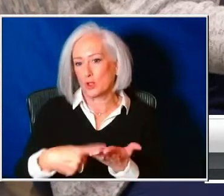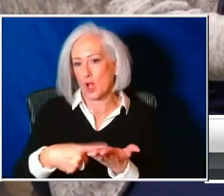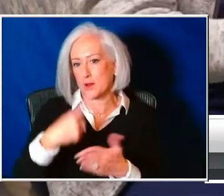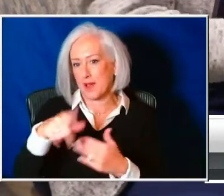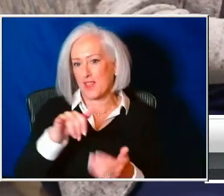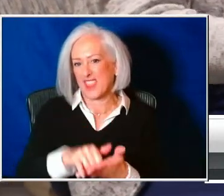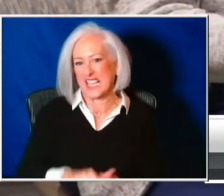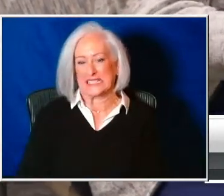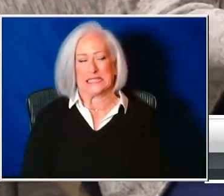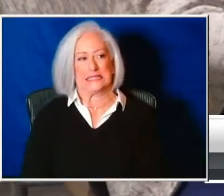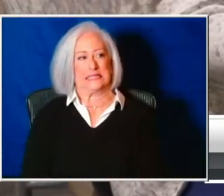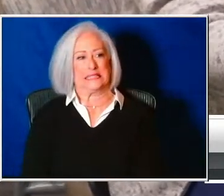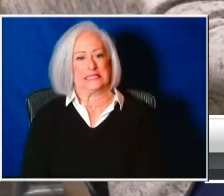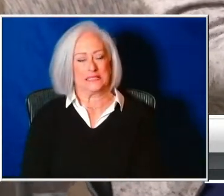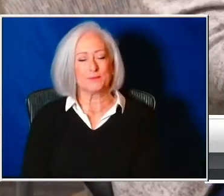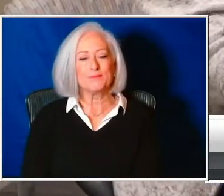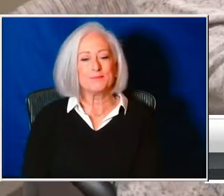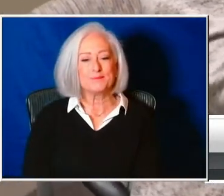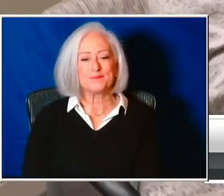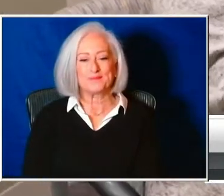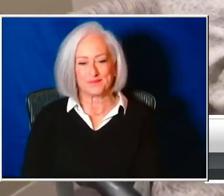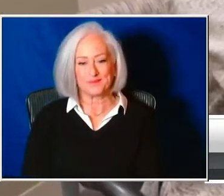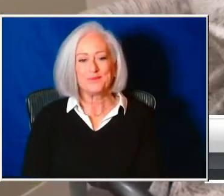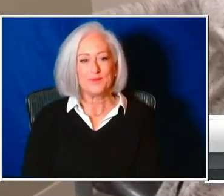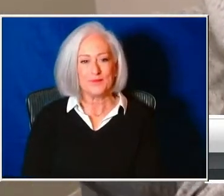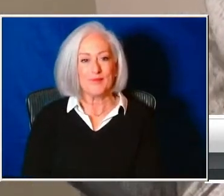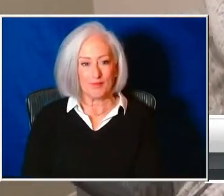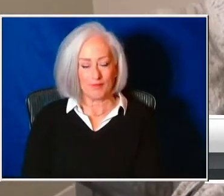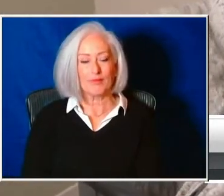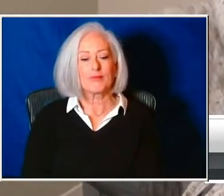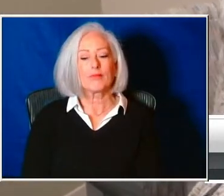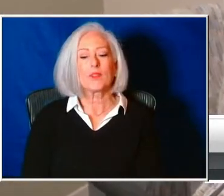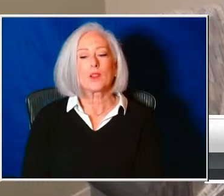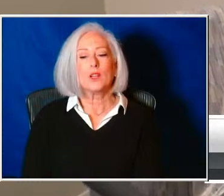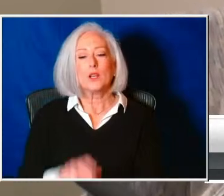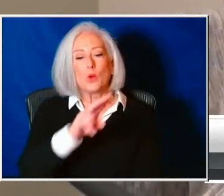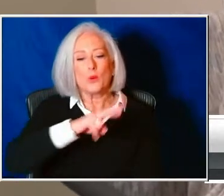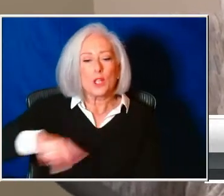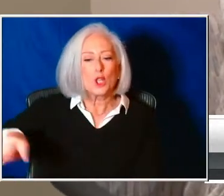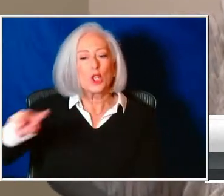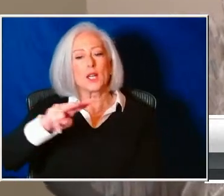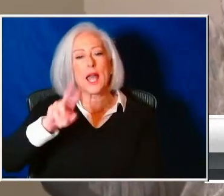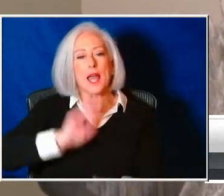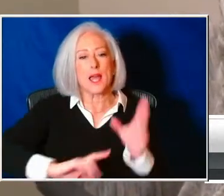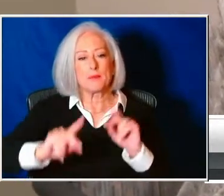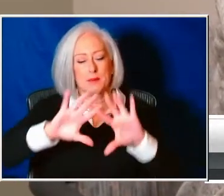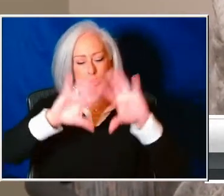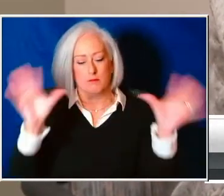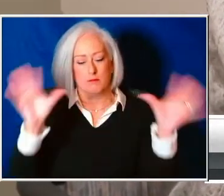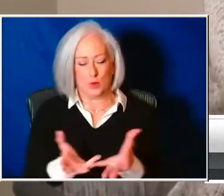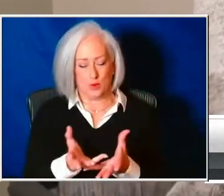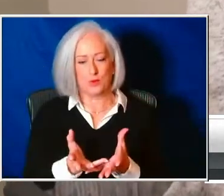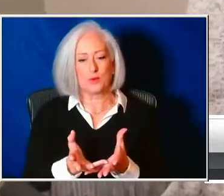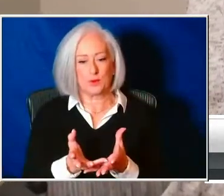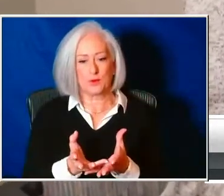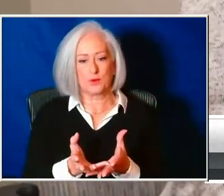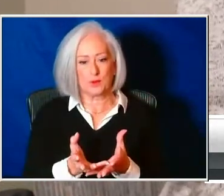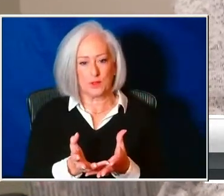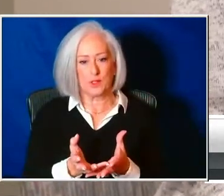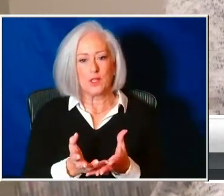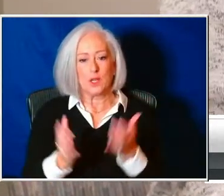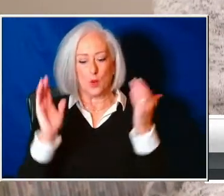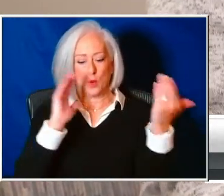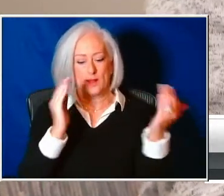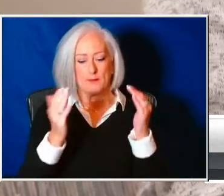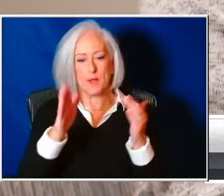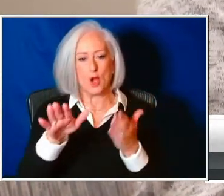go. Well, So demographically, and we talked about how we compare your score